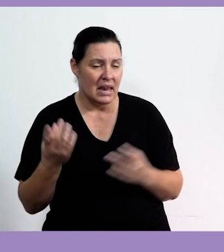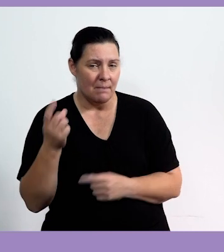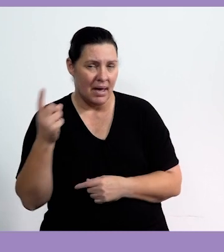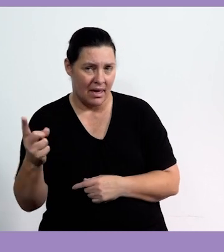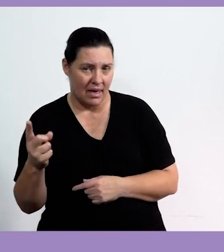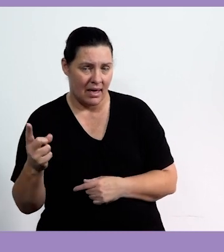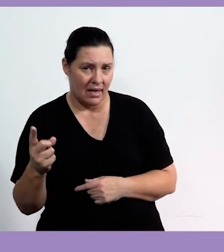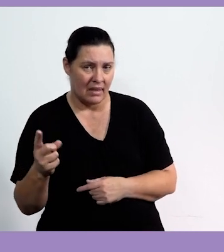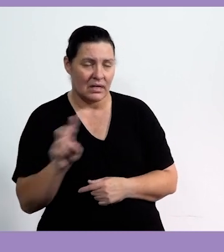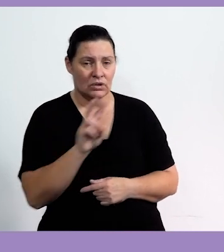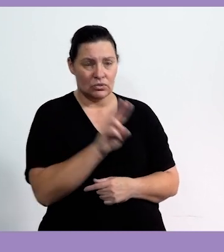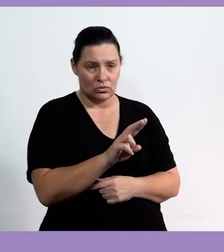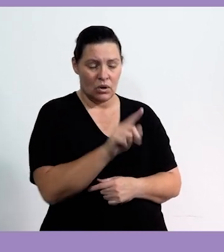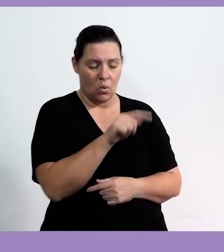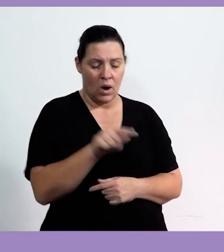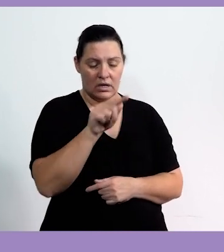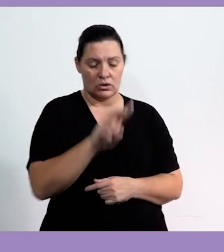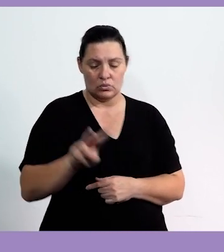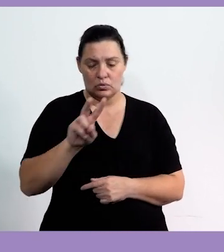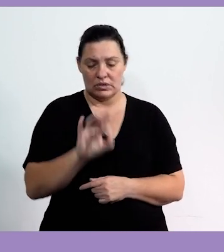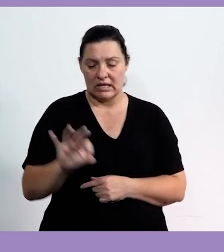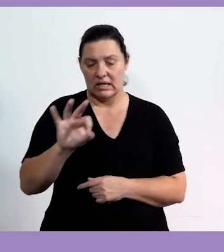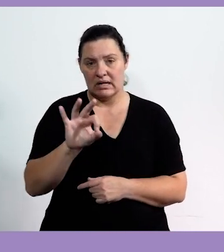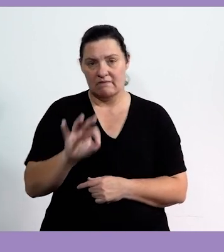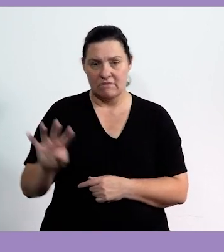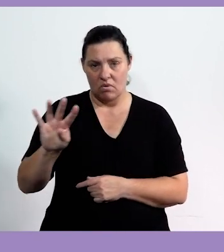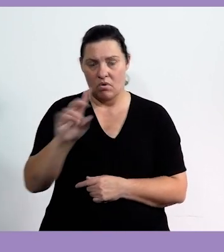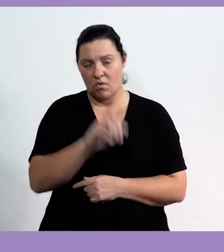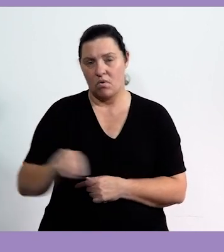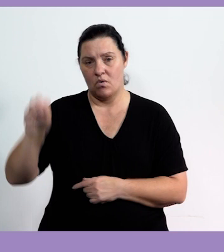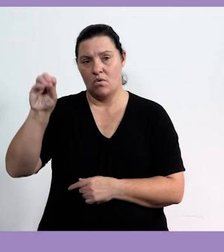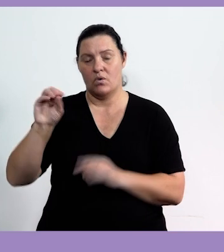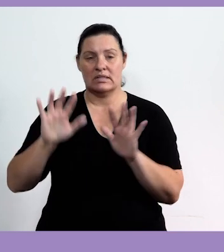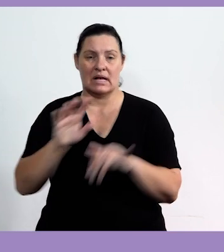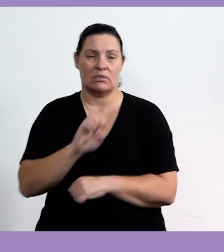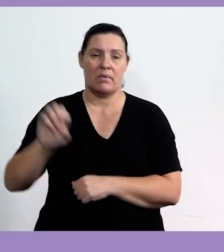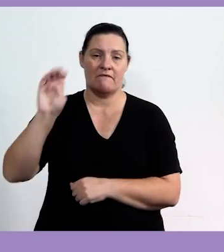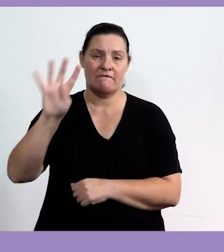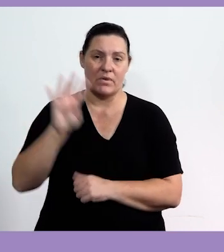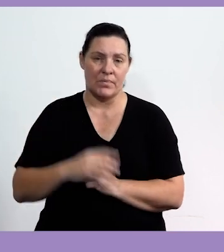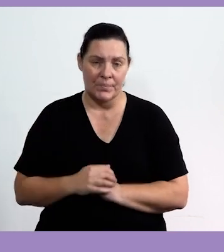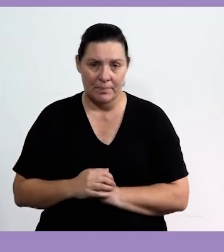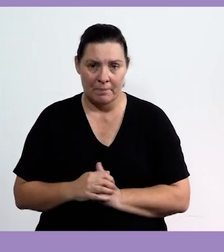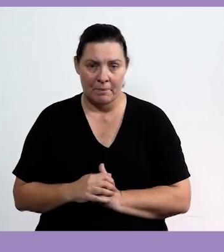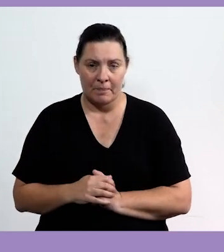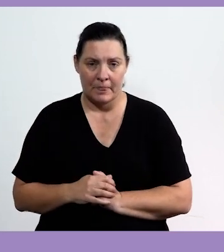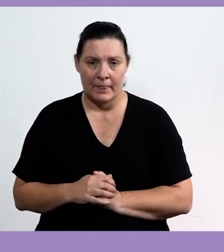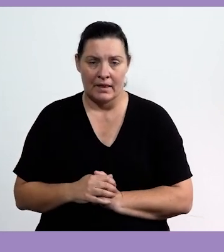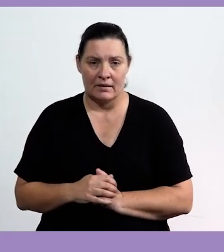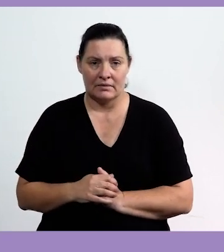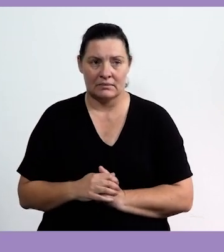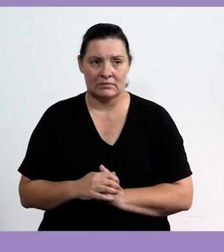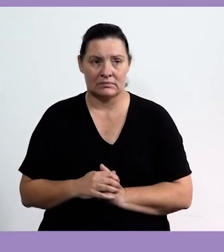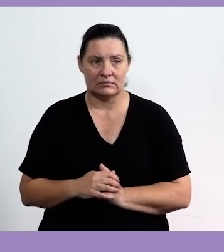out the exponent that is supposed to be there? That is going to be 1, 2, 3, and 4. And that is going to be 2,